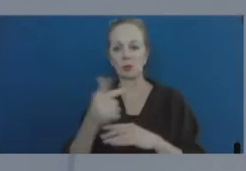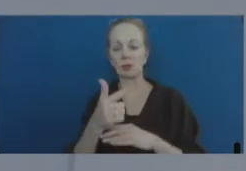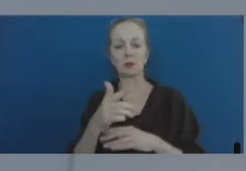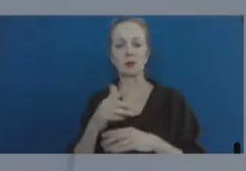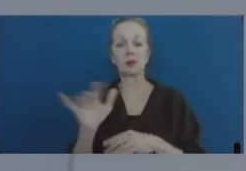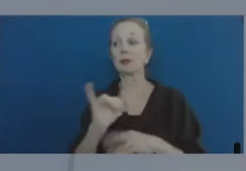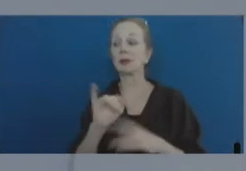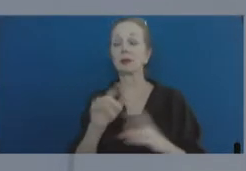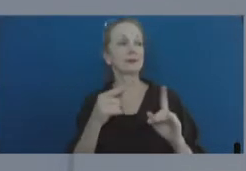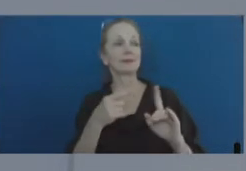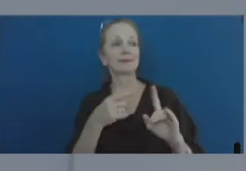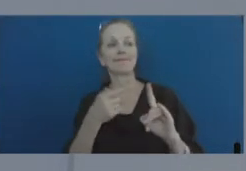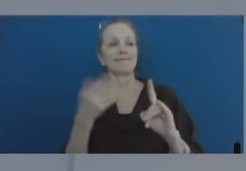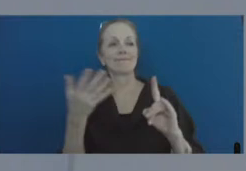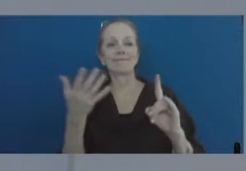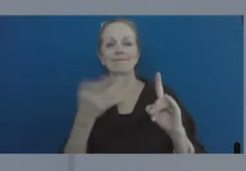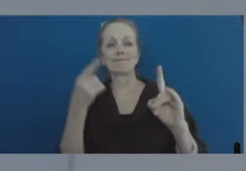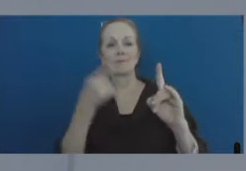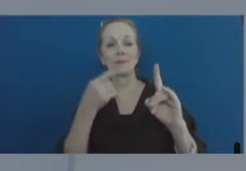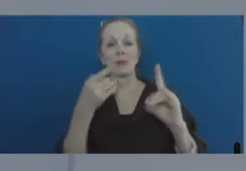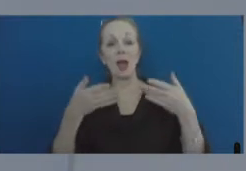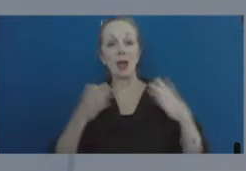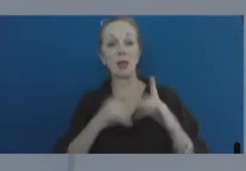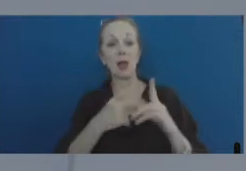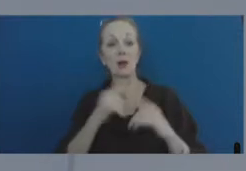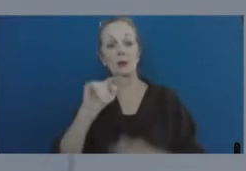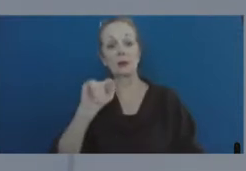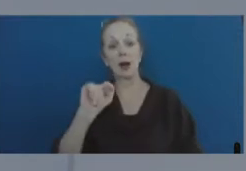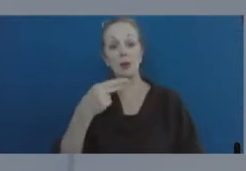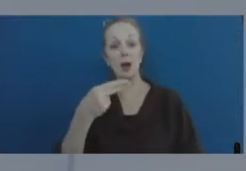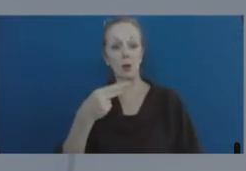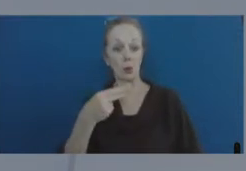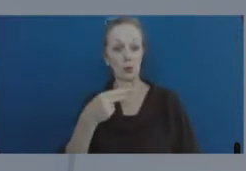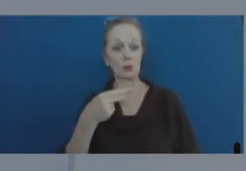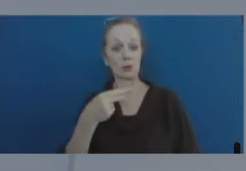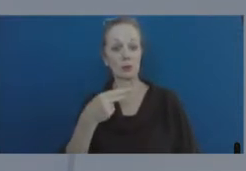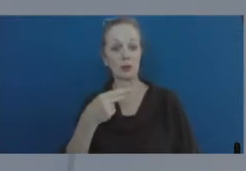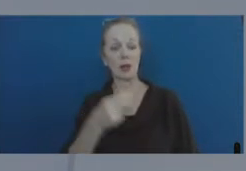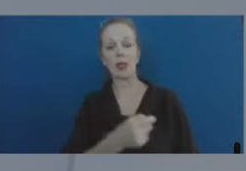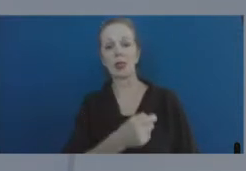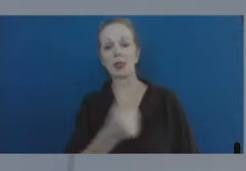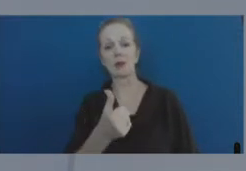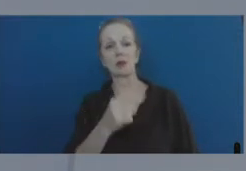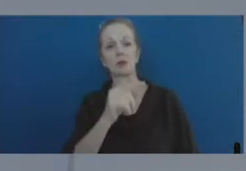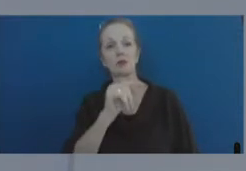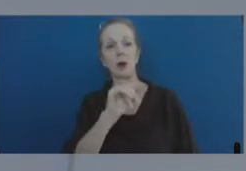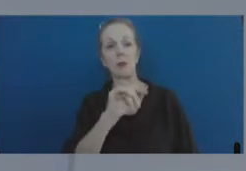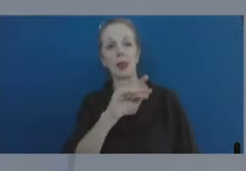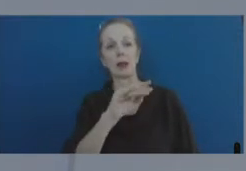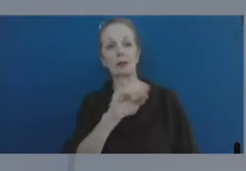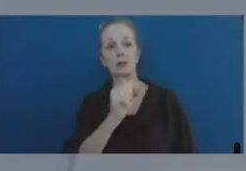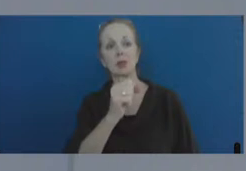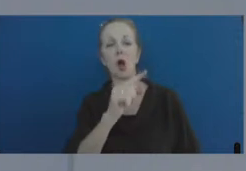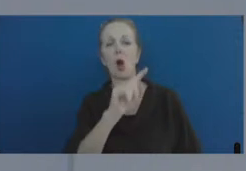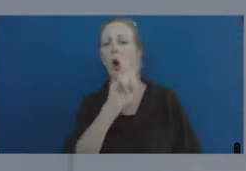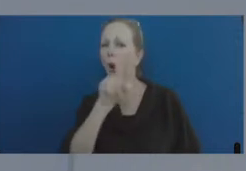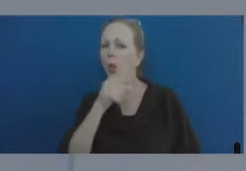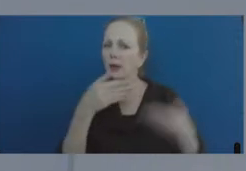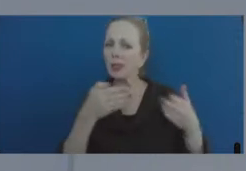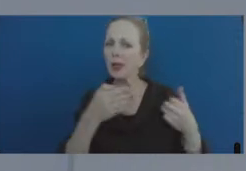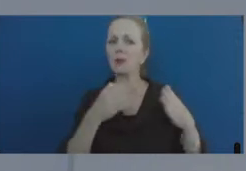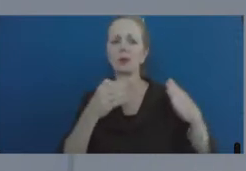of allowing townhomes, limiting triplexes to corners, ultimately we